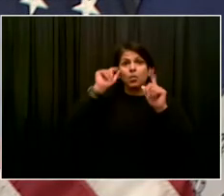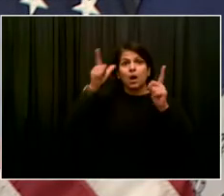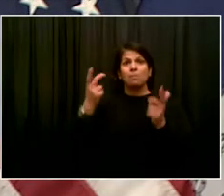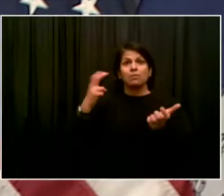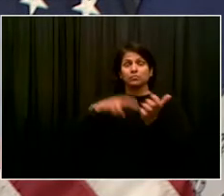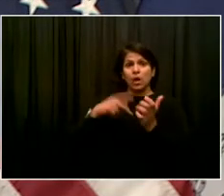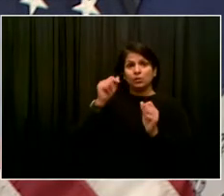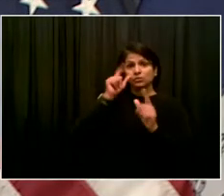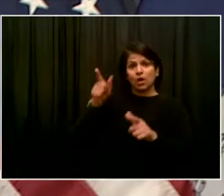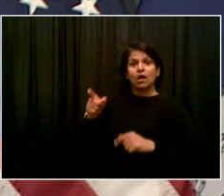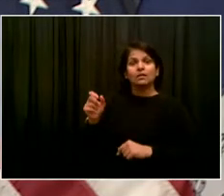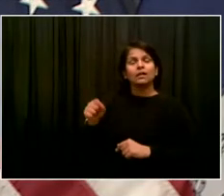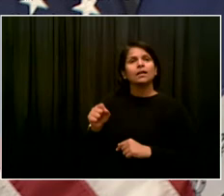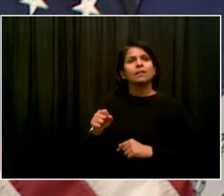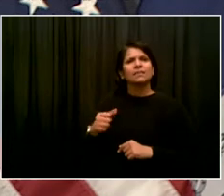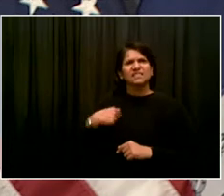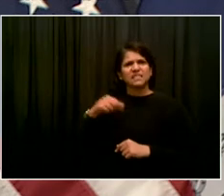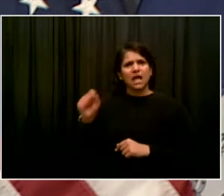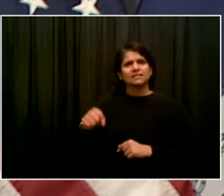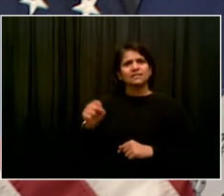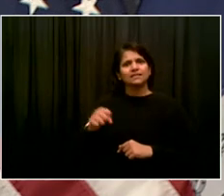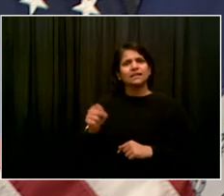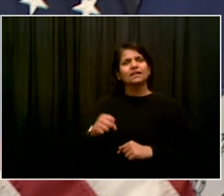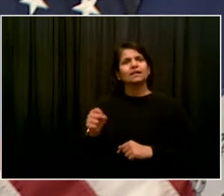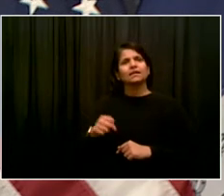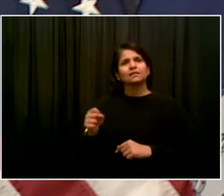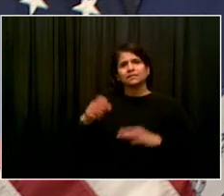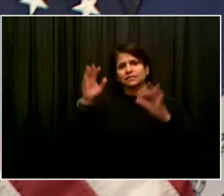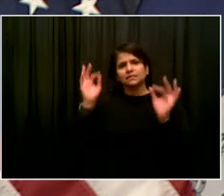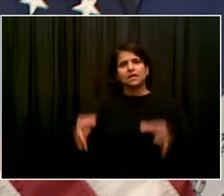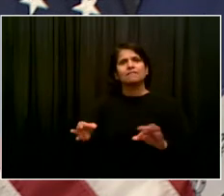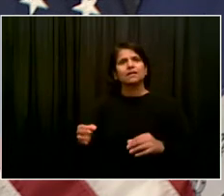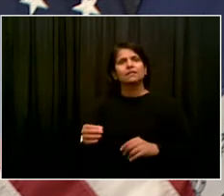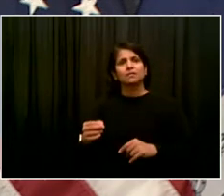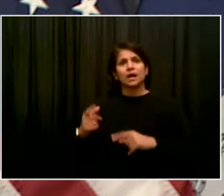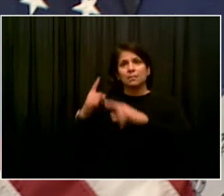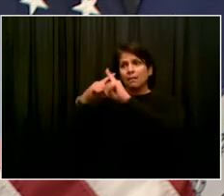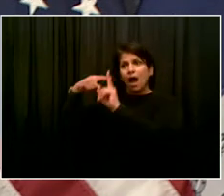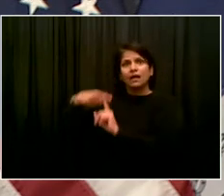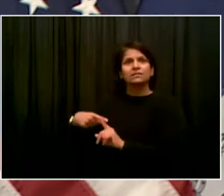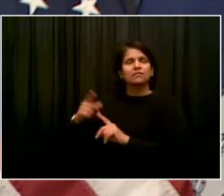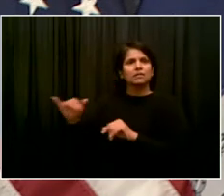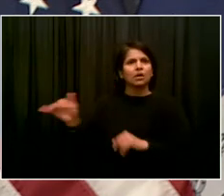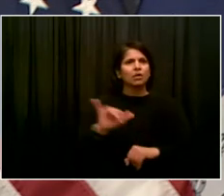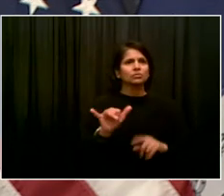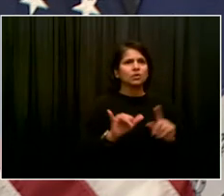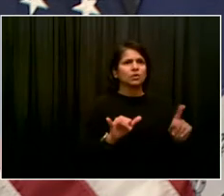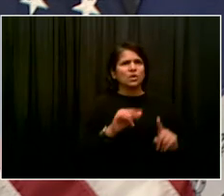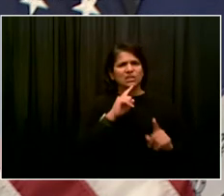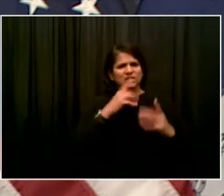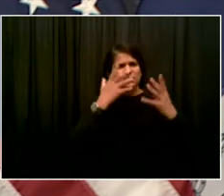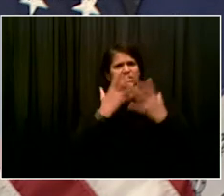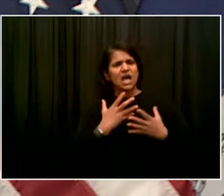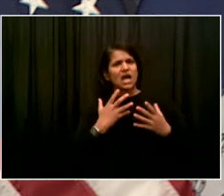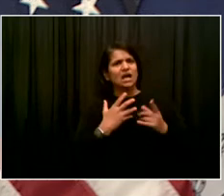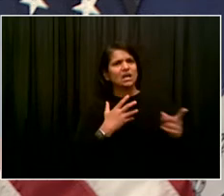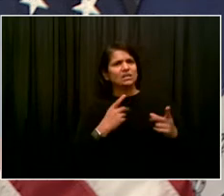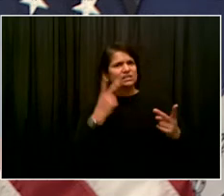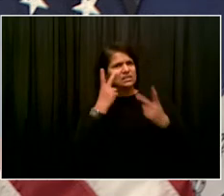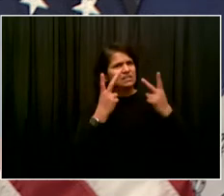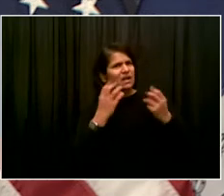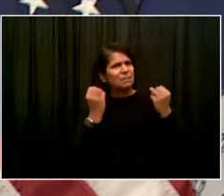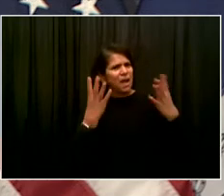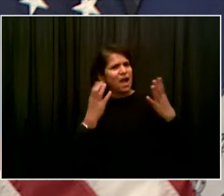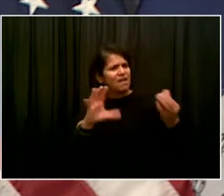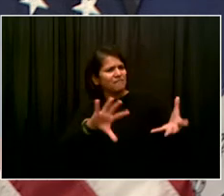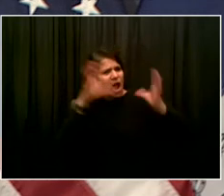earlier, how much violence, how much pain there is that a lot of these violence and drivers have experienced,